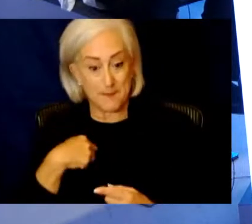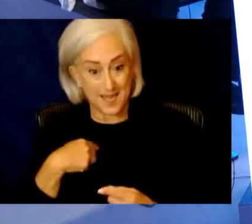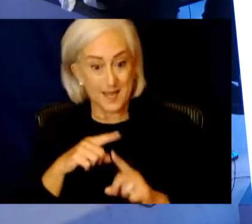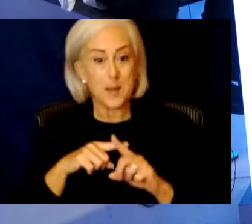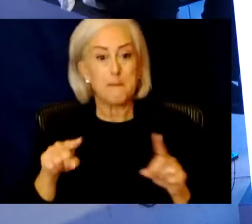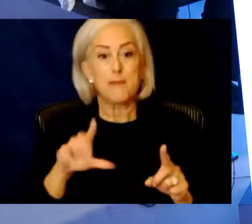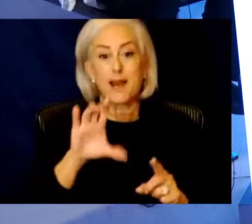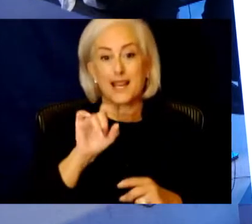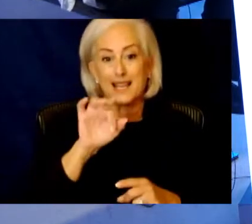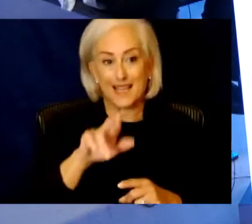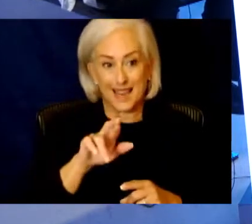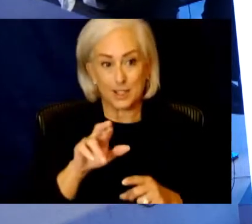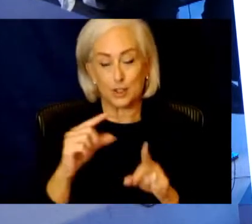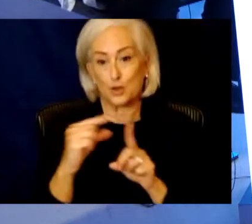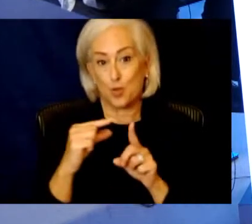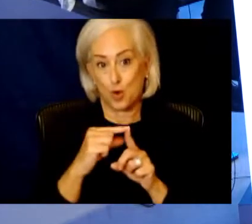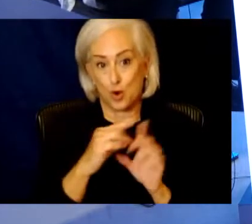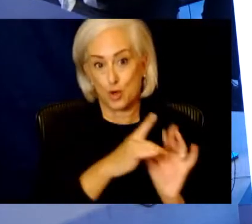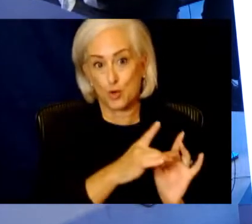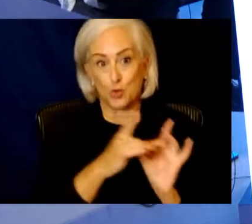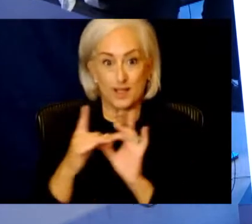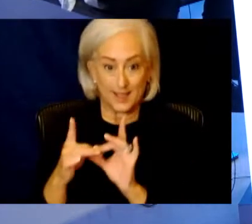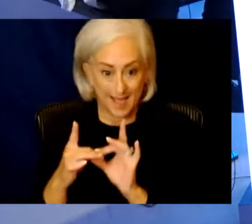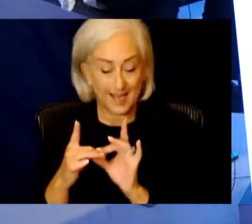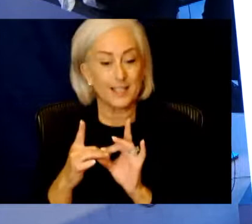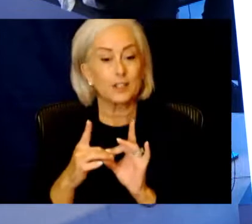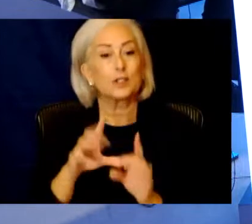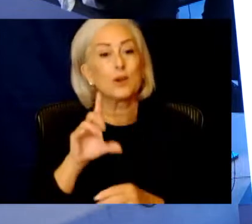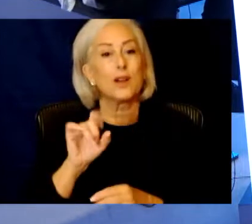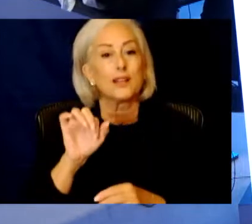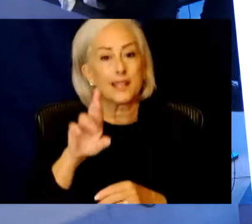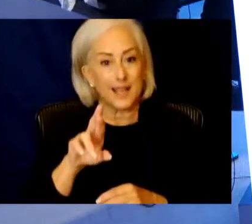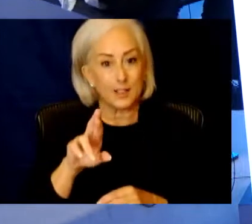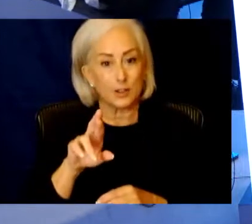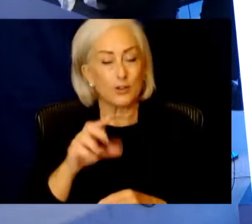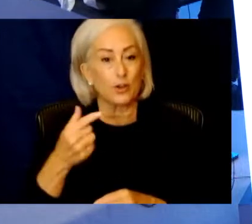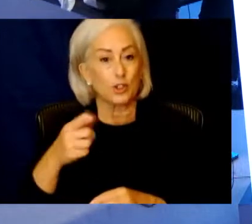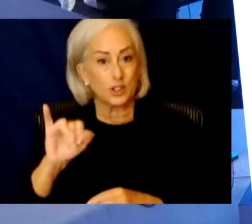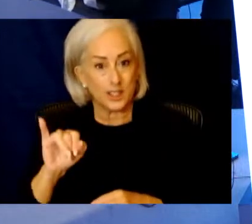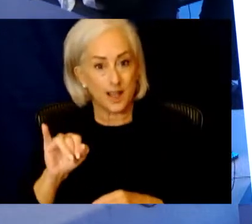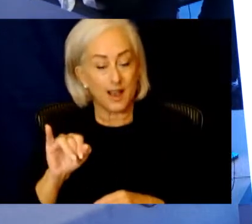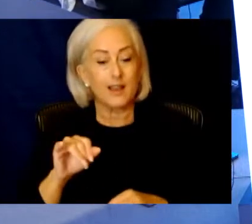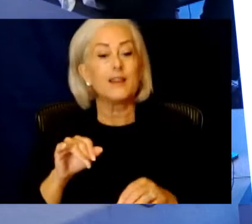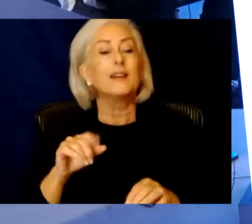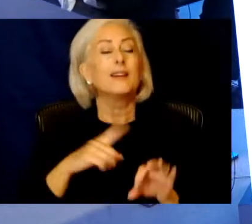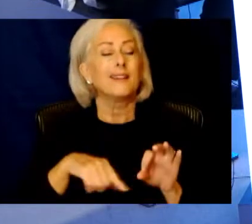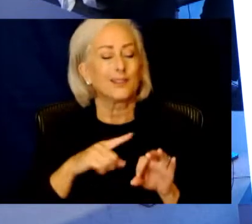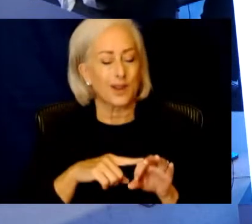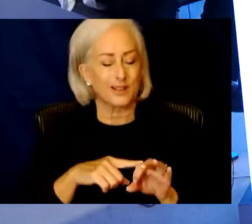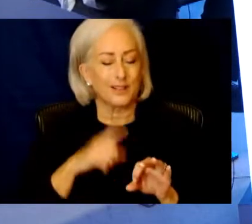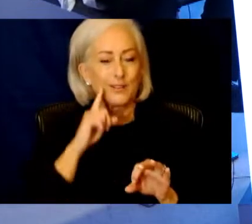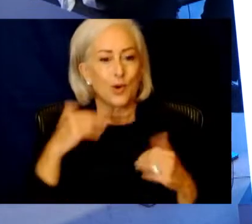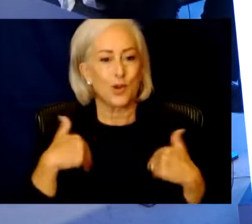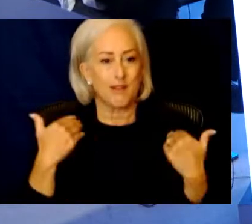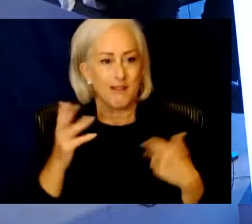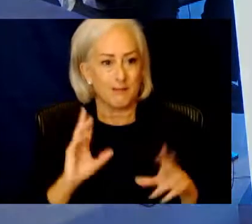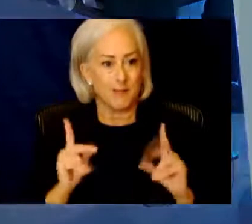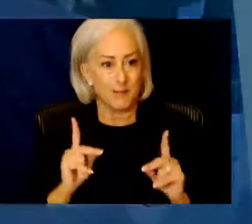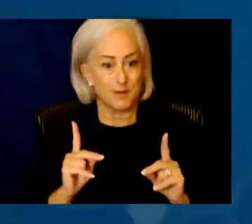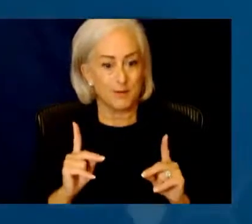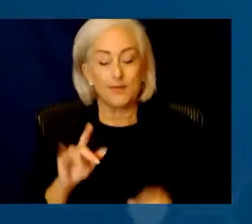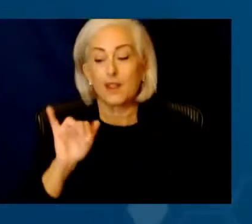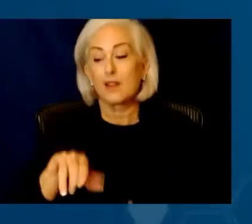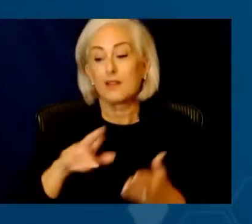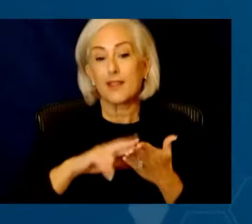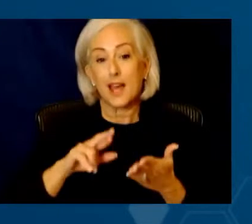uterine cancers then in young people. That is absolutely correct. All right. Well, I think I could go either way. The research we're talking about today used a new approach